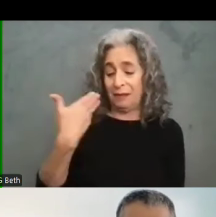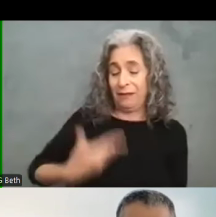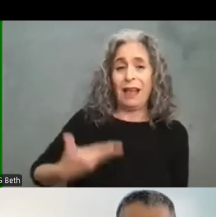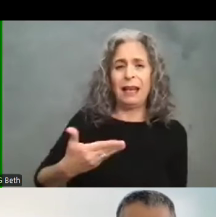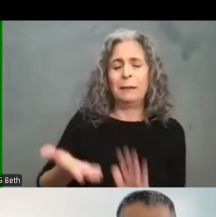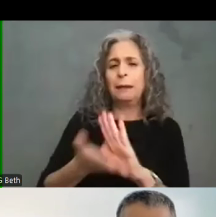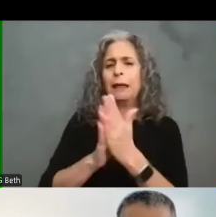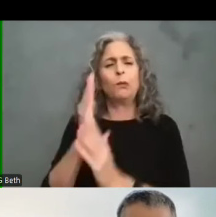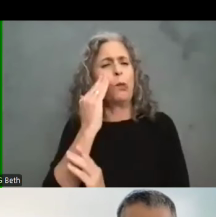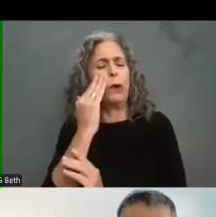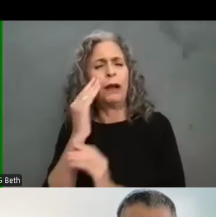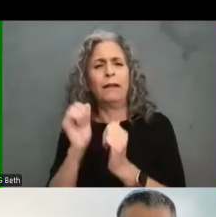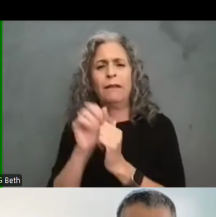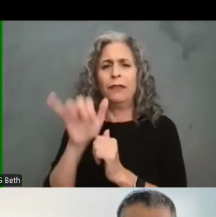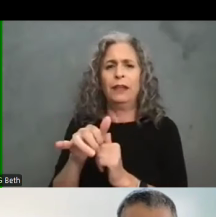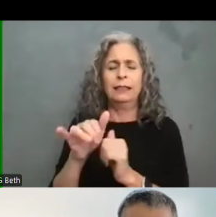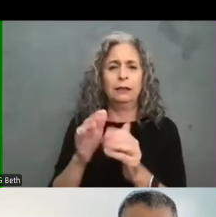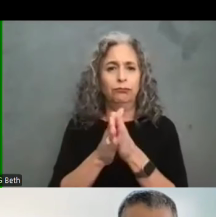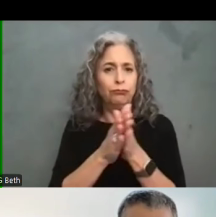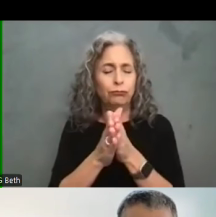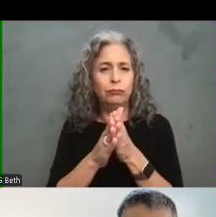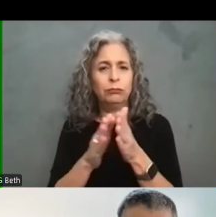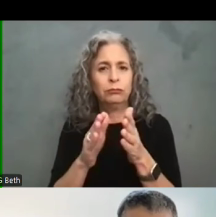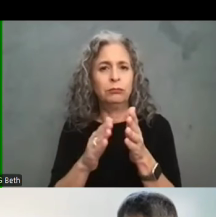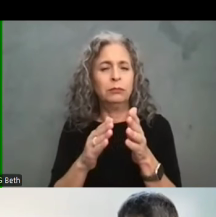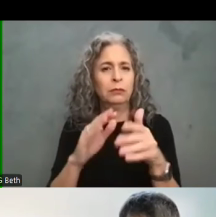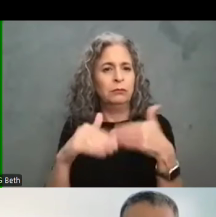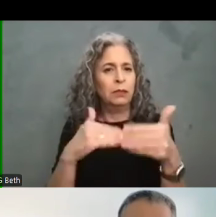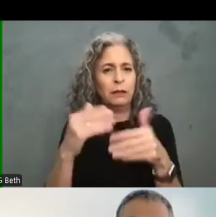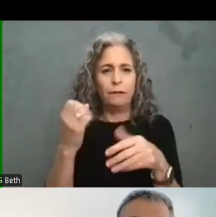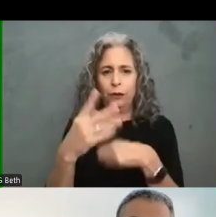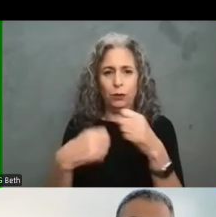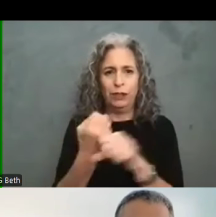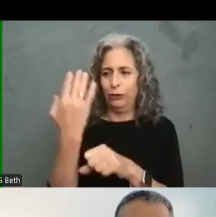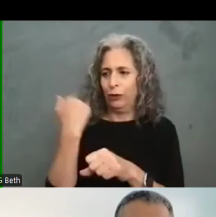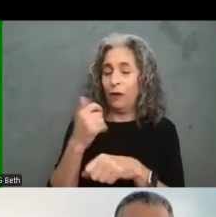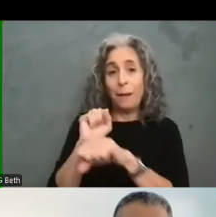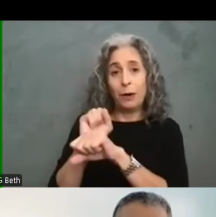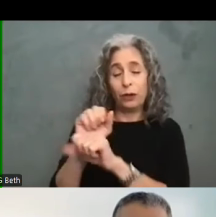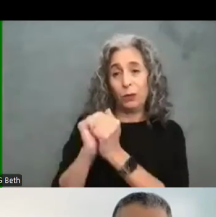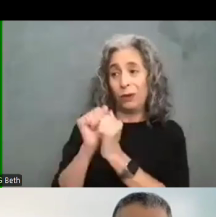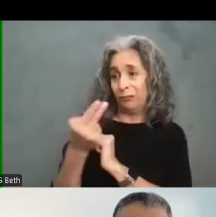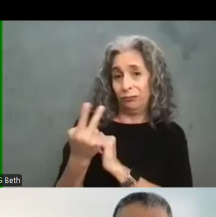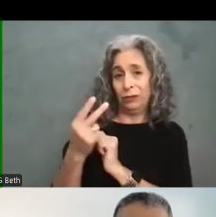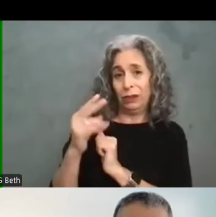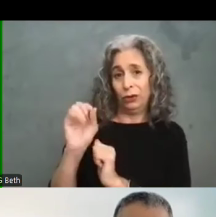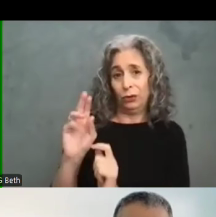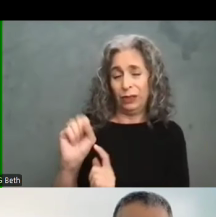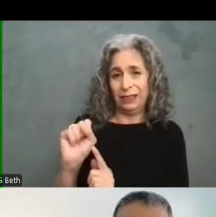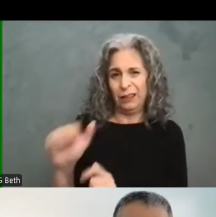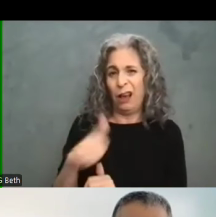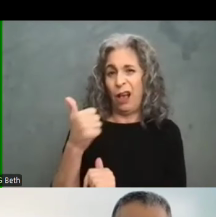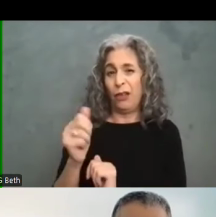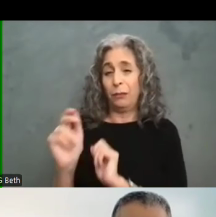became aware of this great initiative a few years ago and have been working with Chris alongside with a number